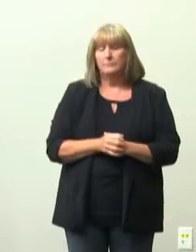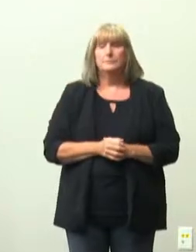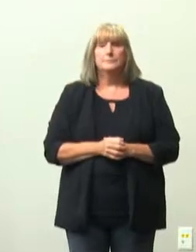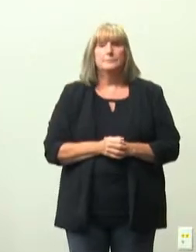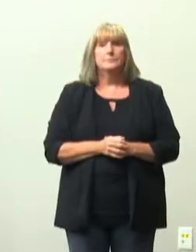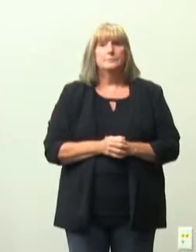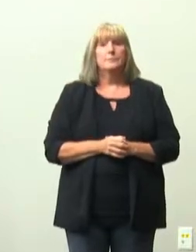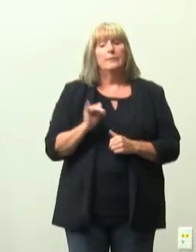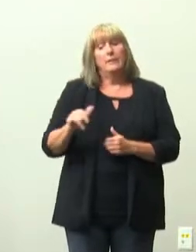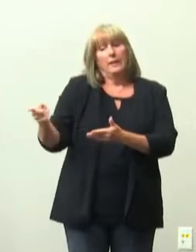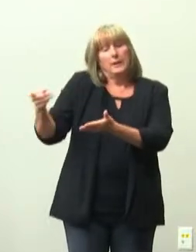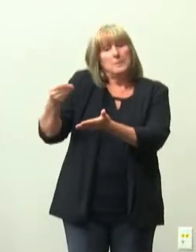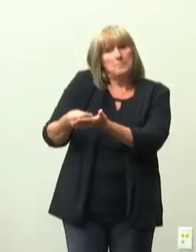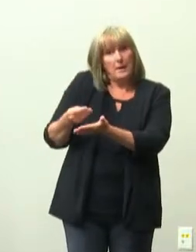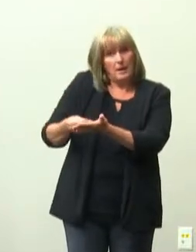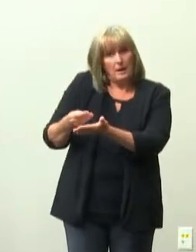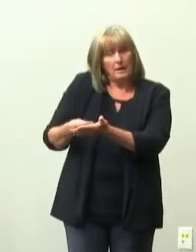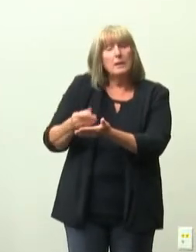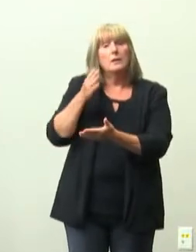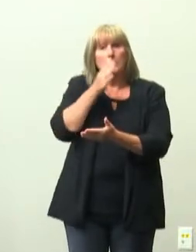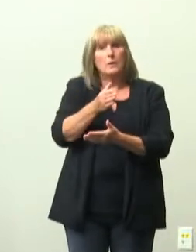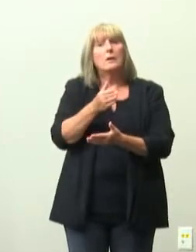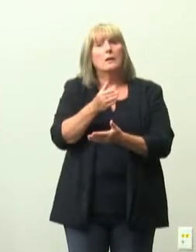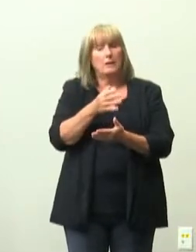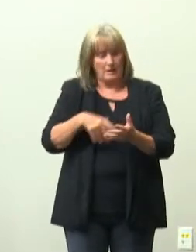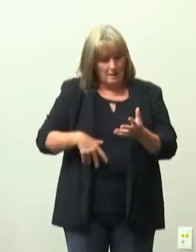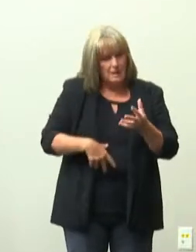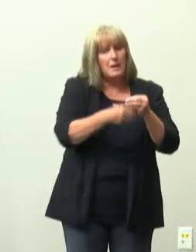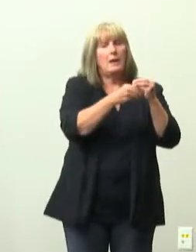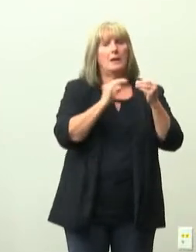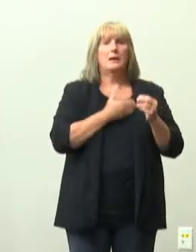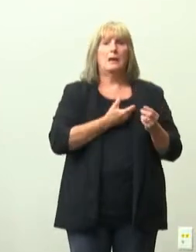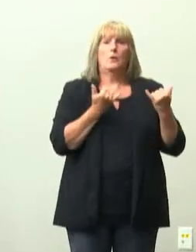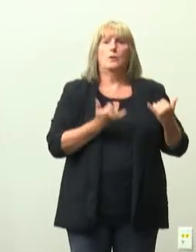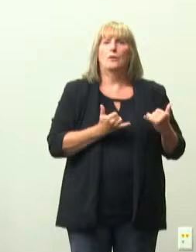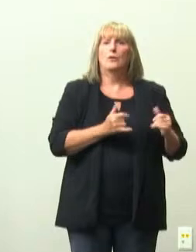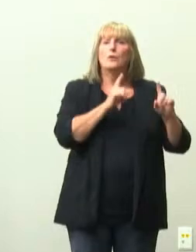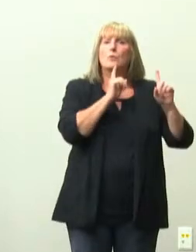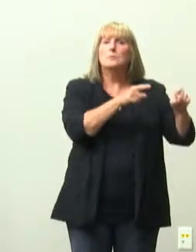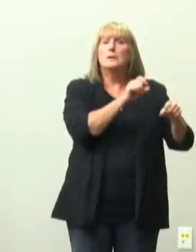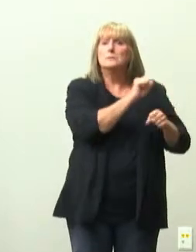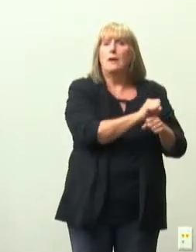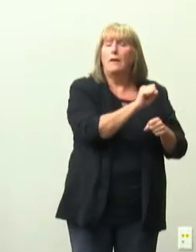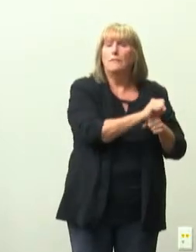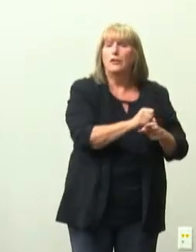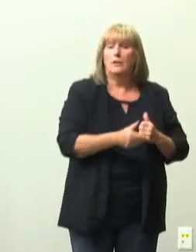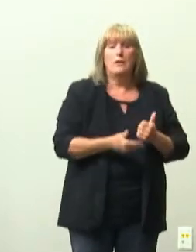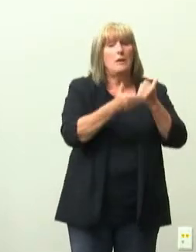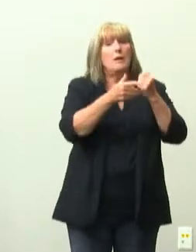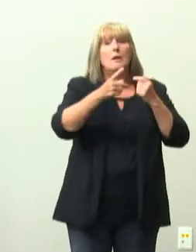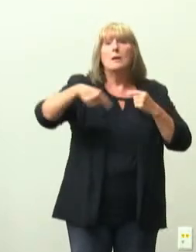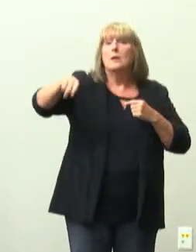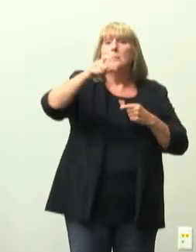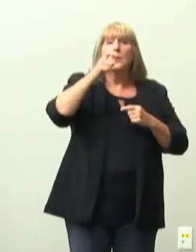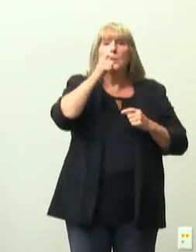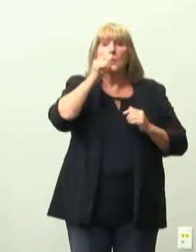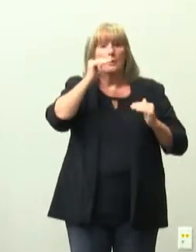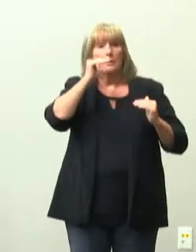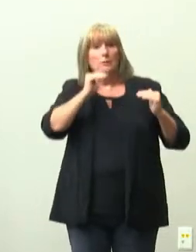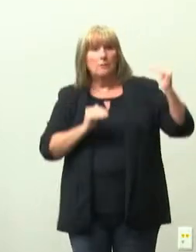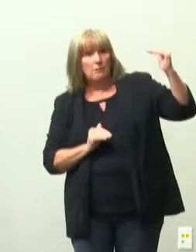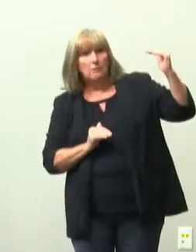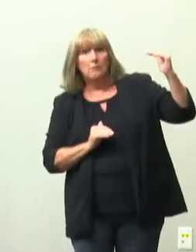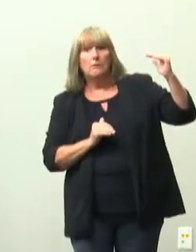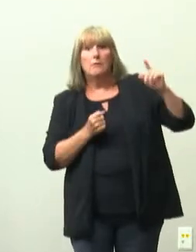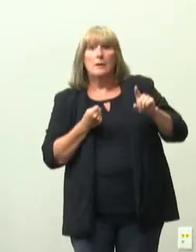Health. The funding will be used to build upon our existing response efforts and help communities disproportionately impacted by the